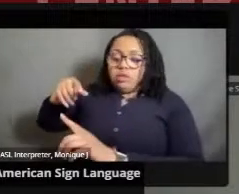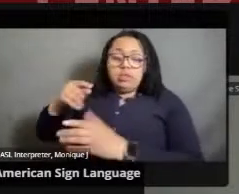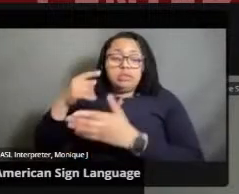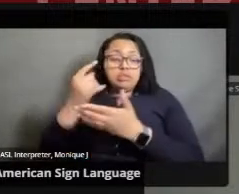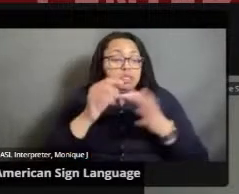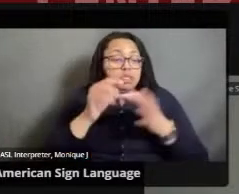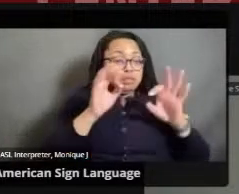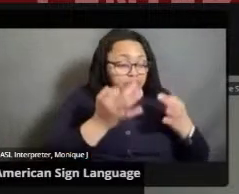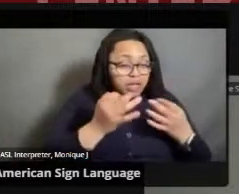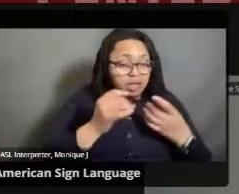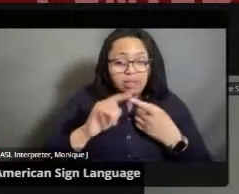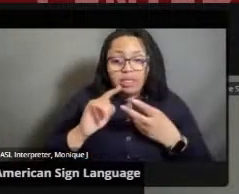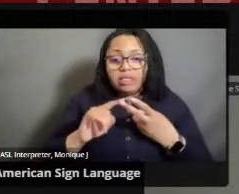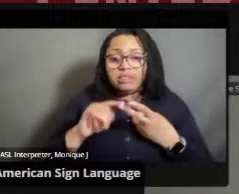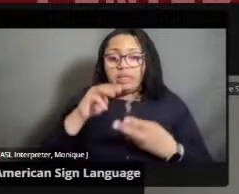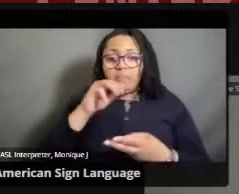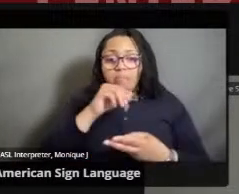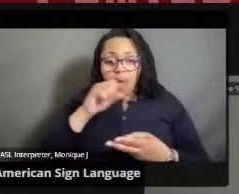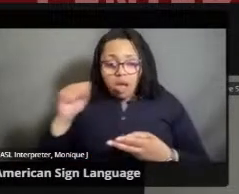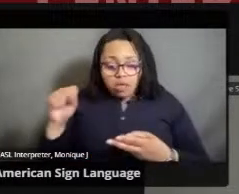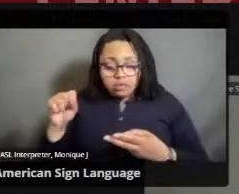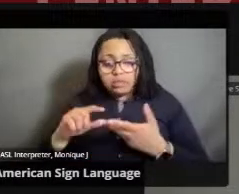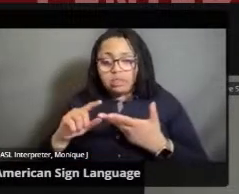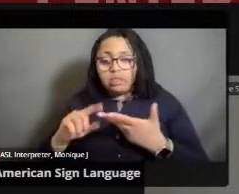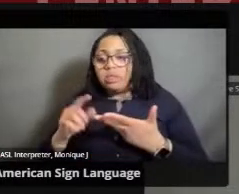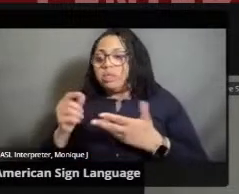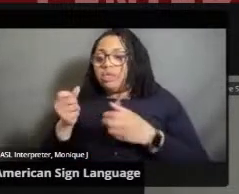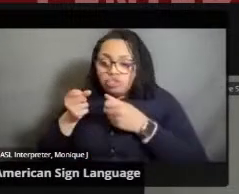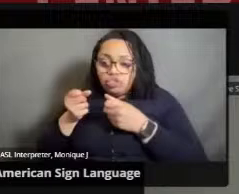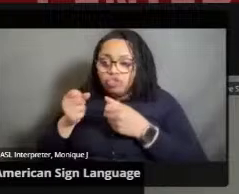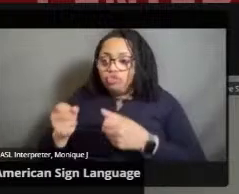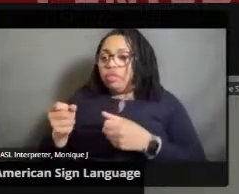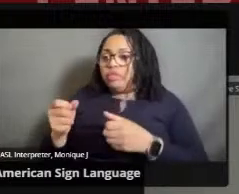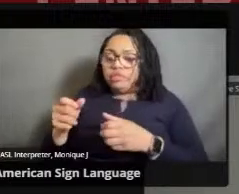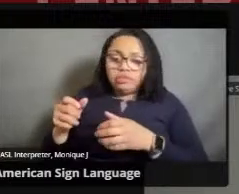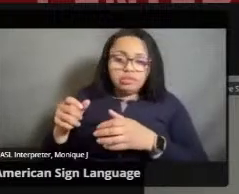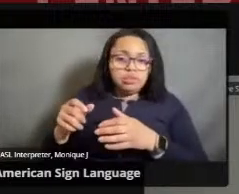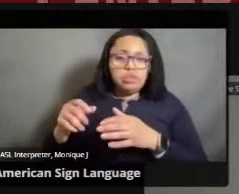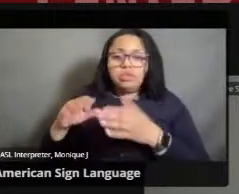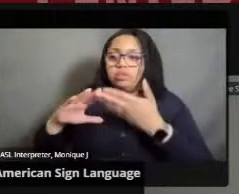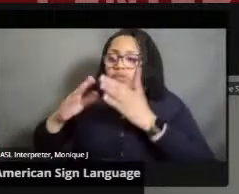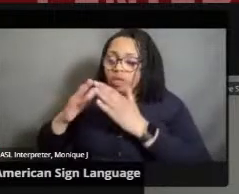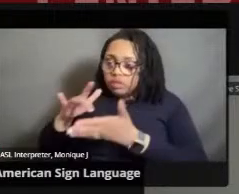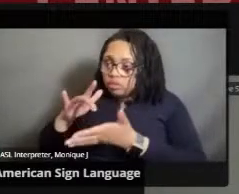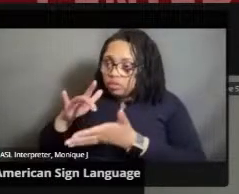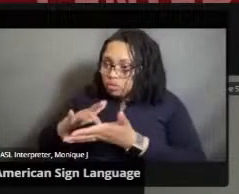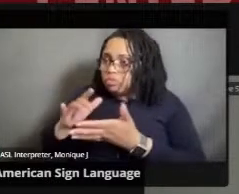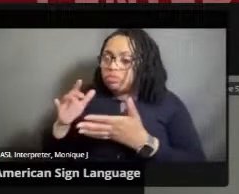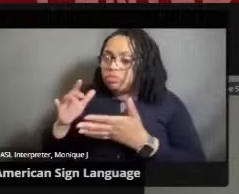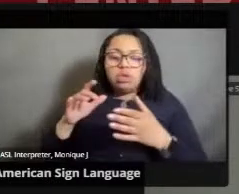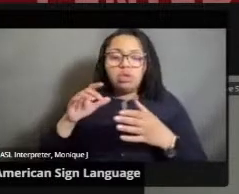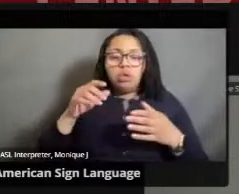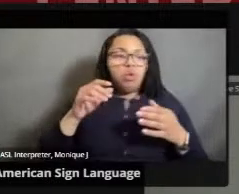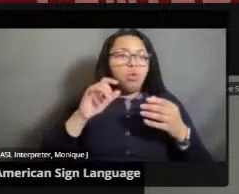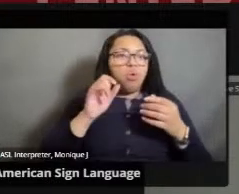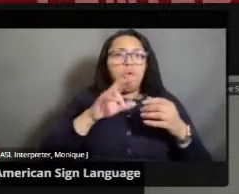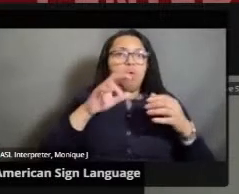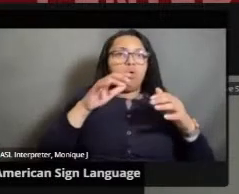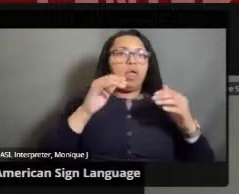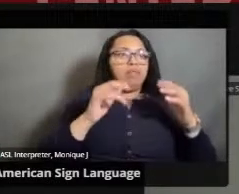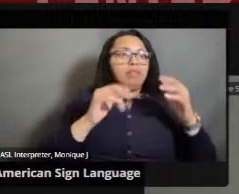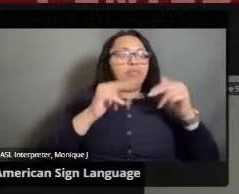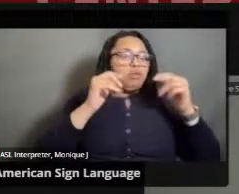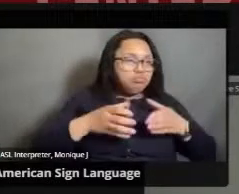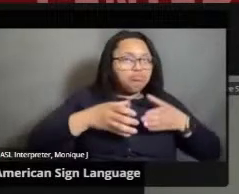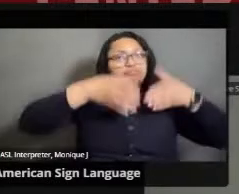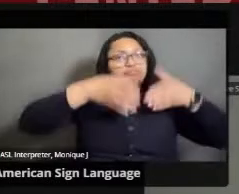streets, another time border areas or town centers, another time high rises. There was some kind of plan